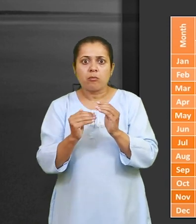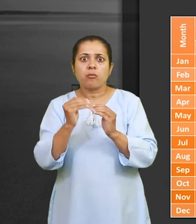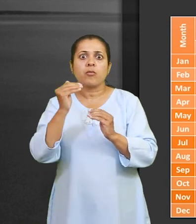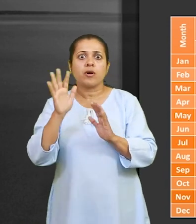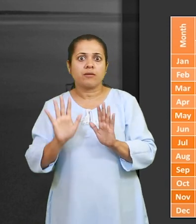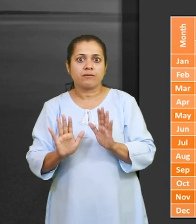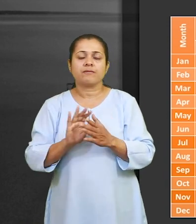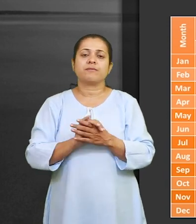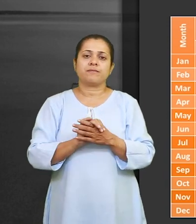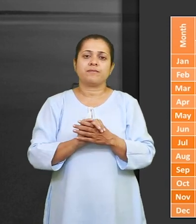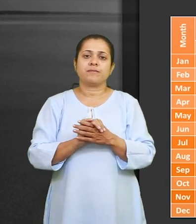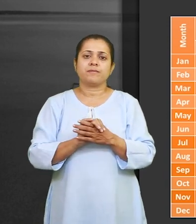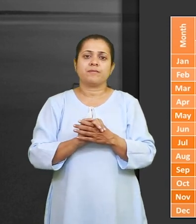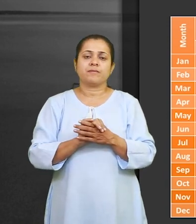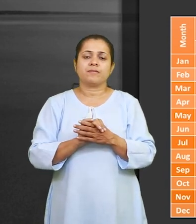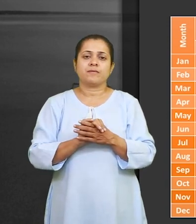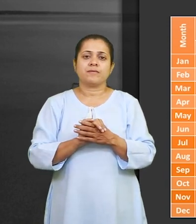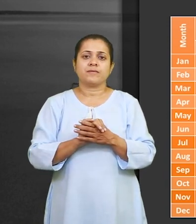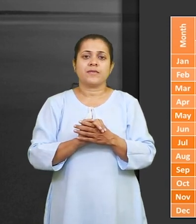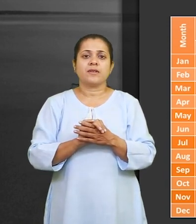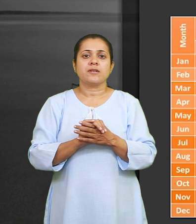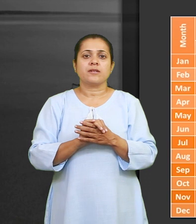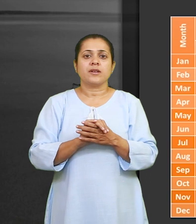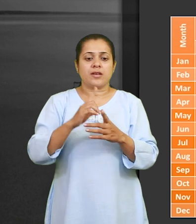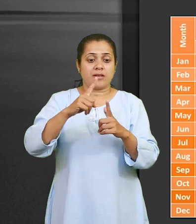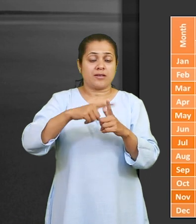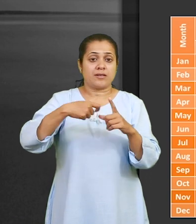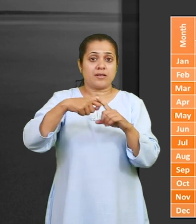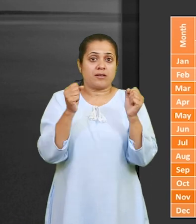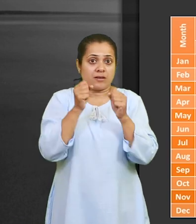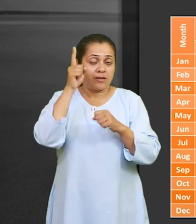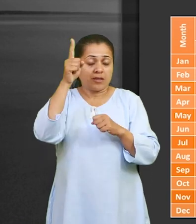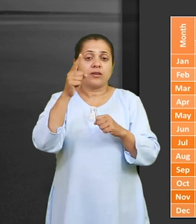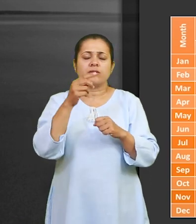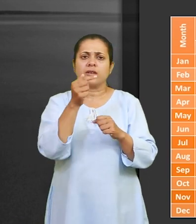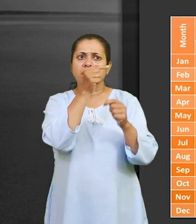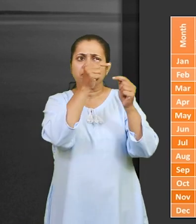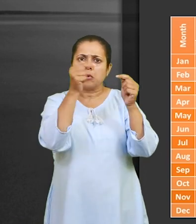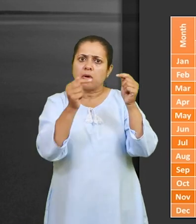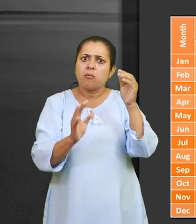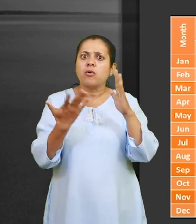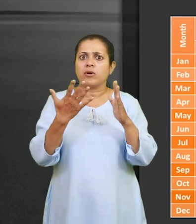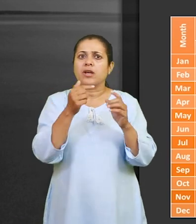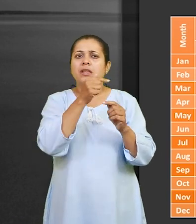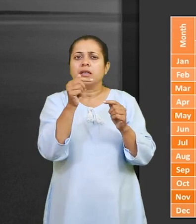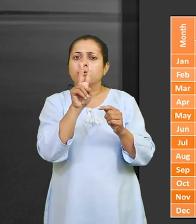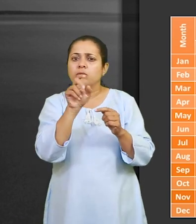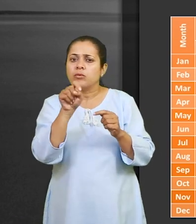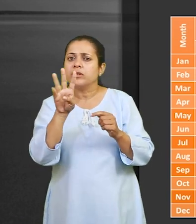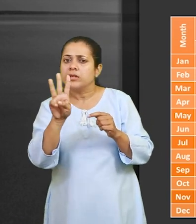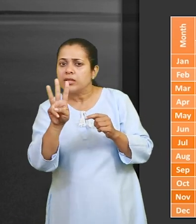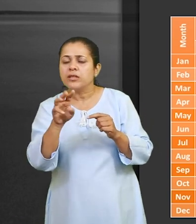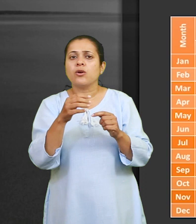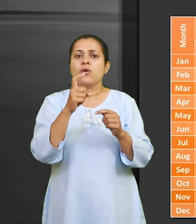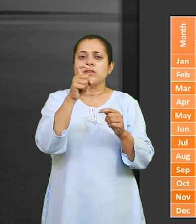in Kerala. That is, in Jammu and Kashmir you will see negative numbers, that is negative 2.3